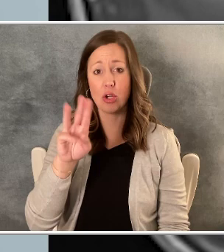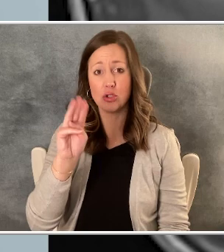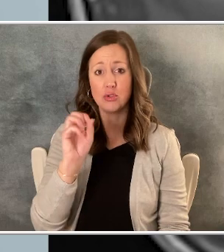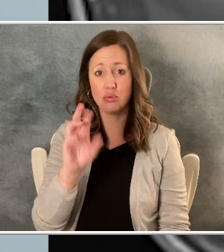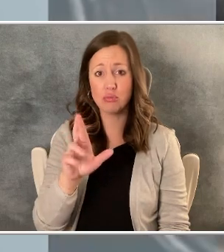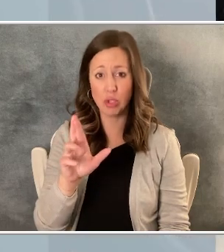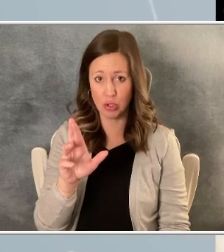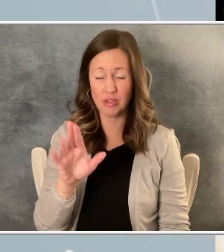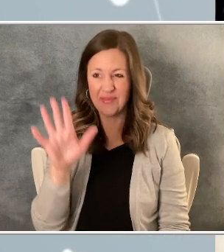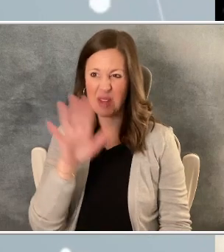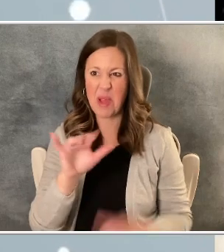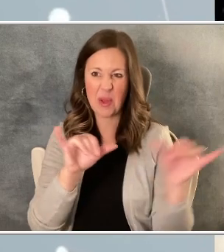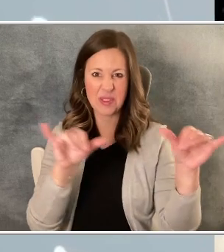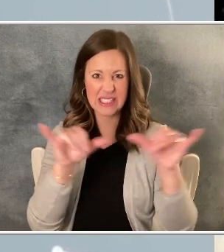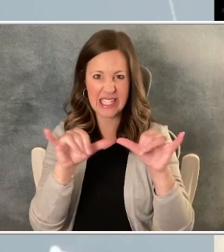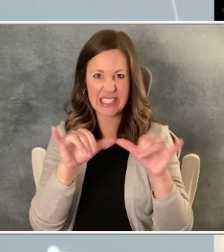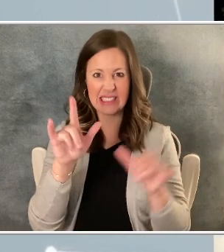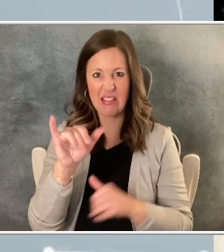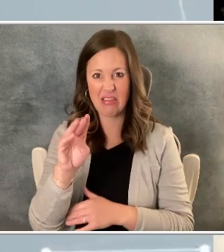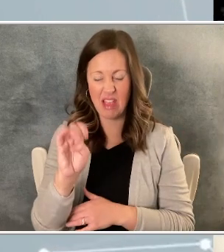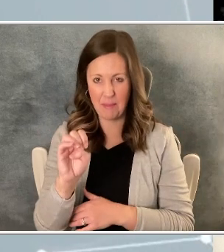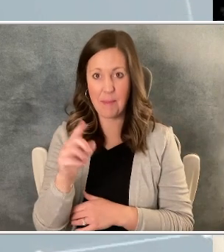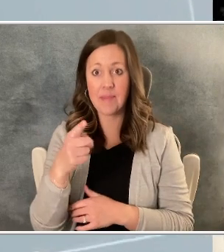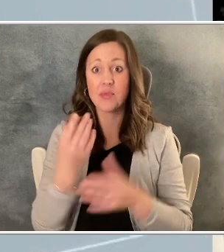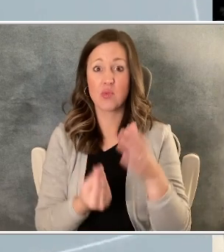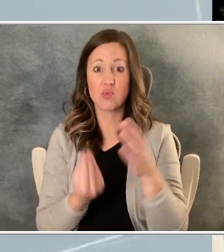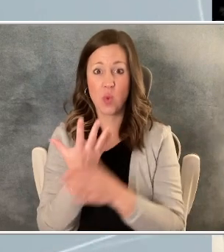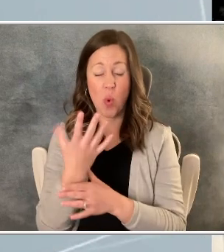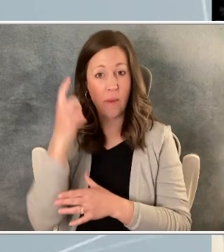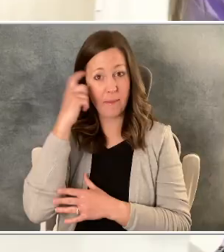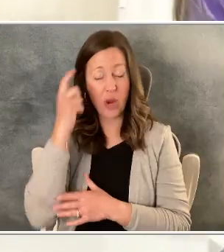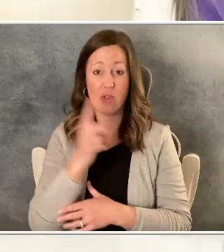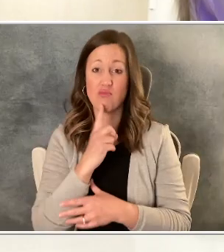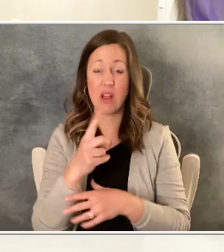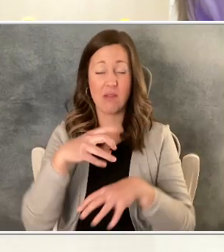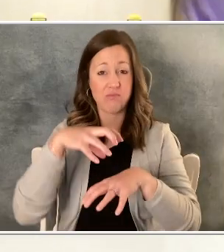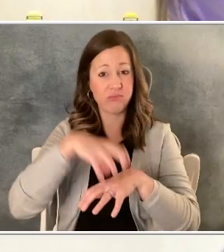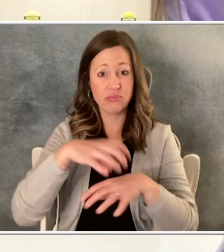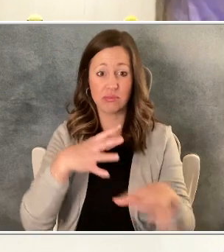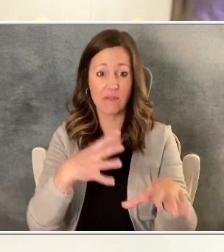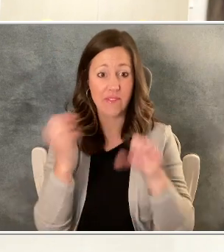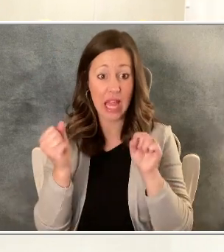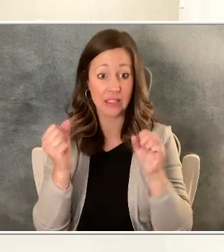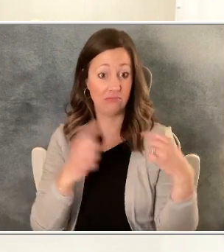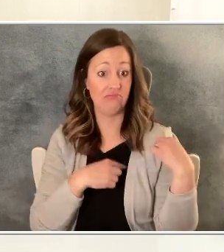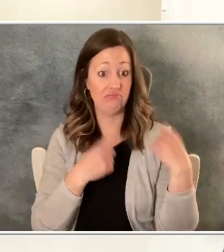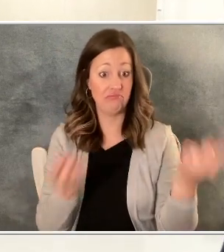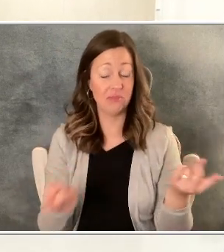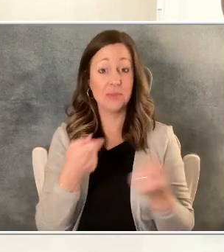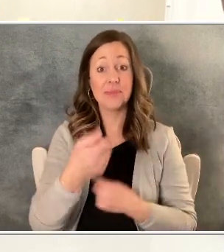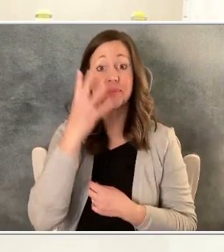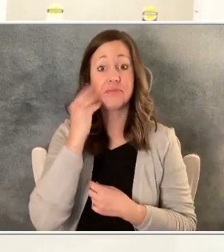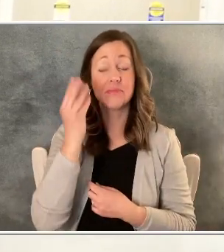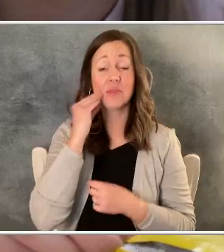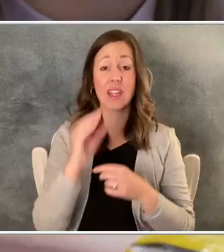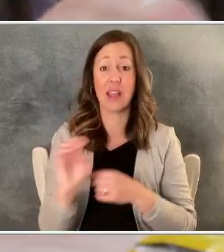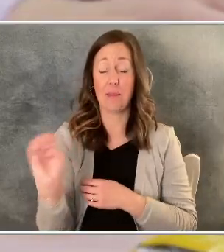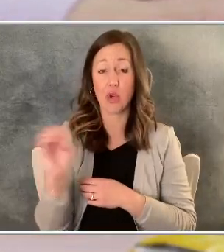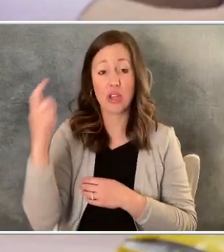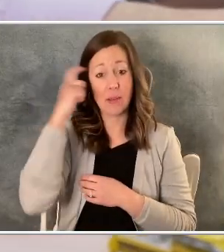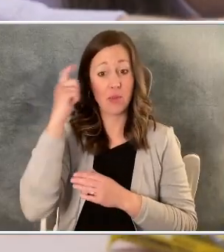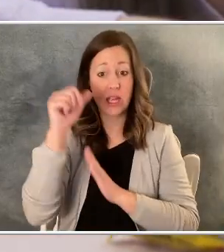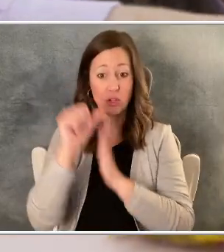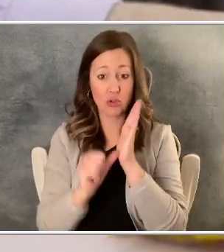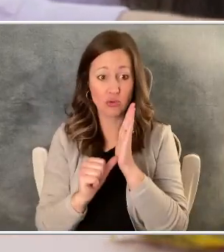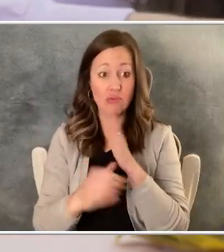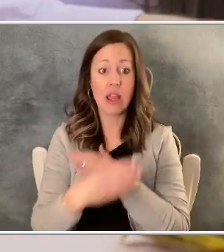was growing inside her brain, and it was growing fast. Since then, Olivia has gone through emergency brain surgery. And just last